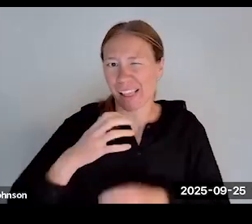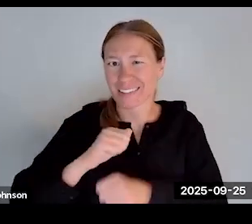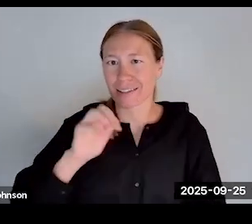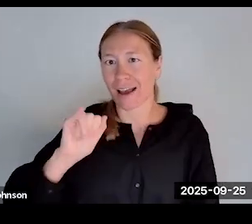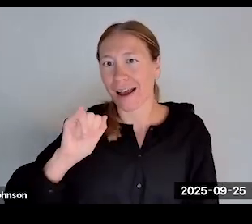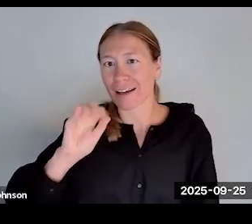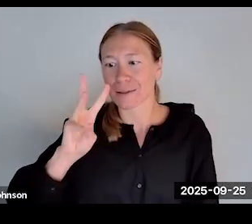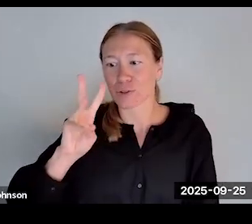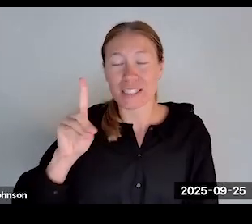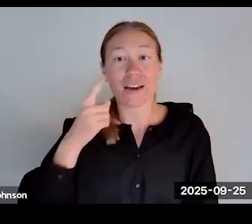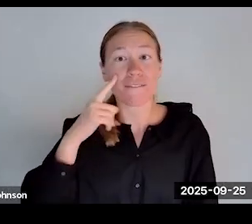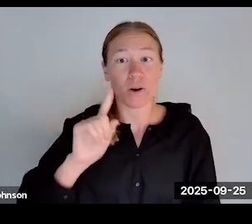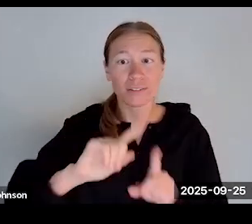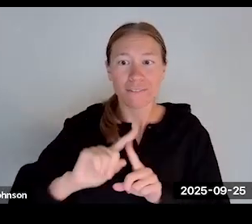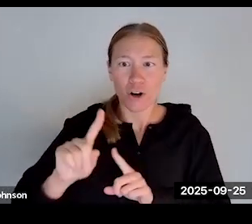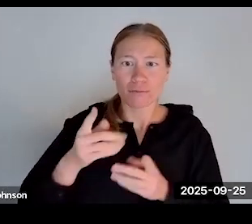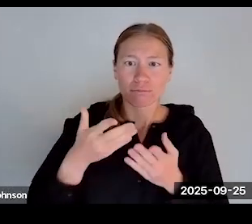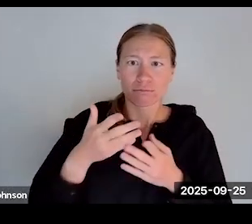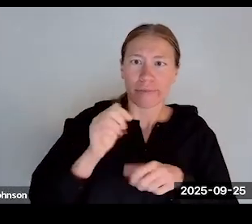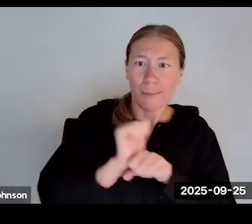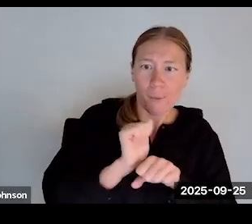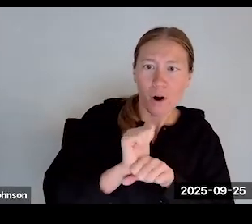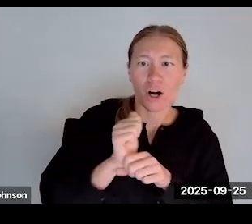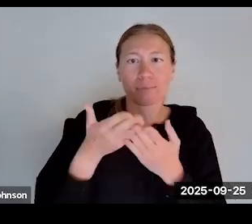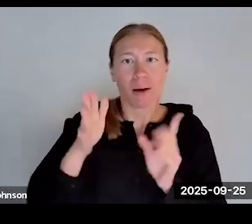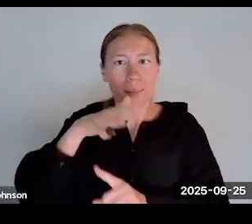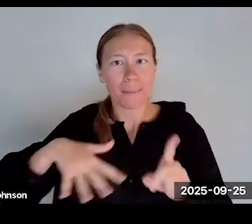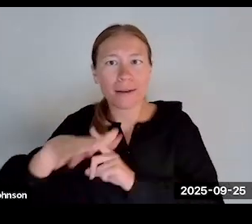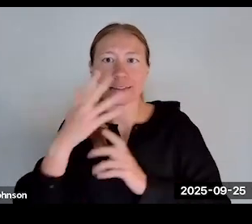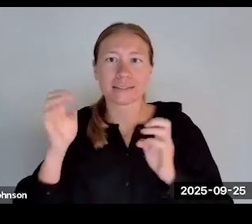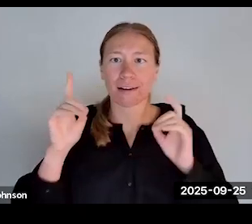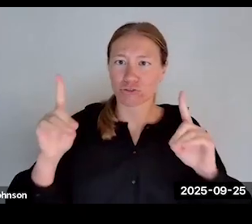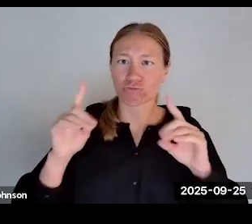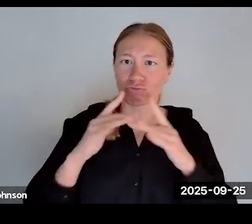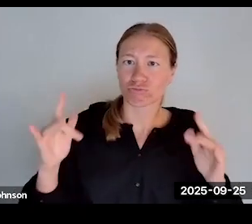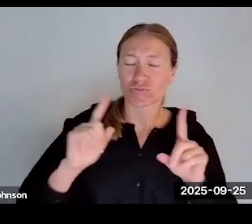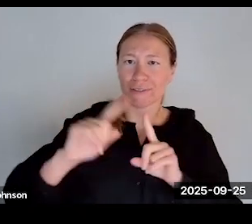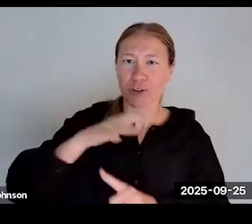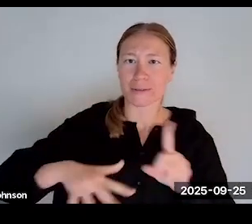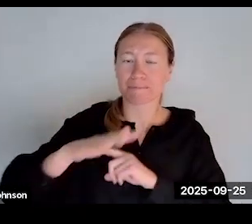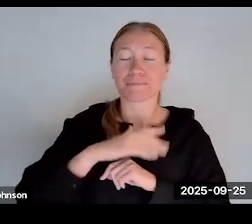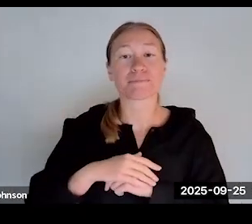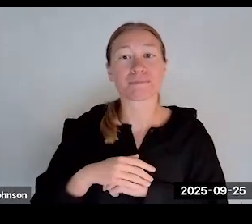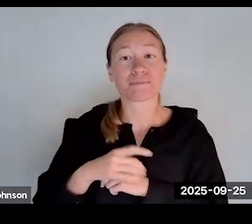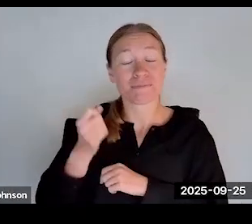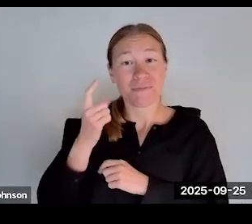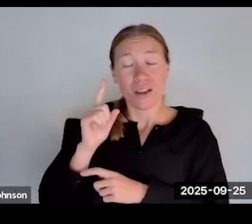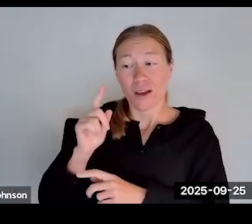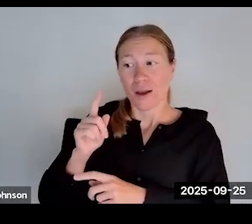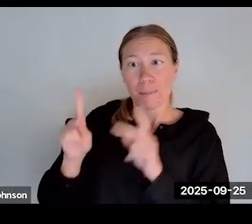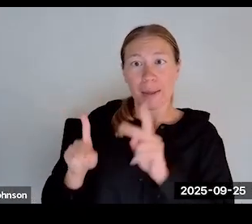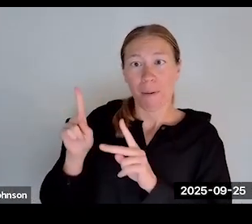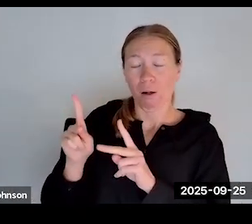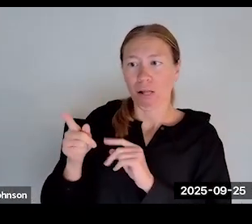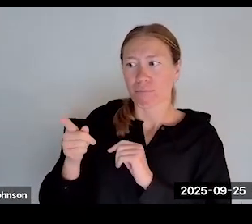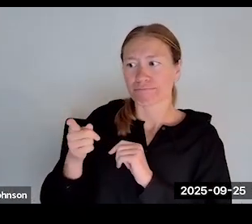employment, public places, public education, etc. It also protects individuals from discrimination